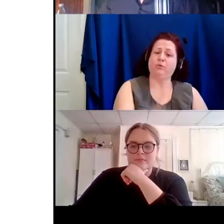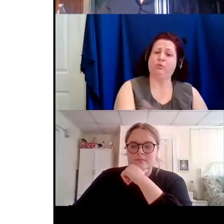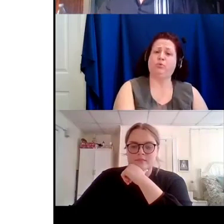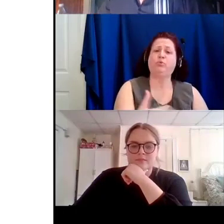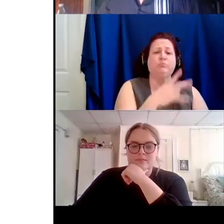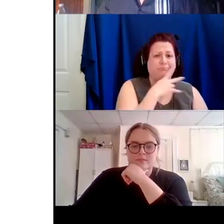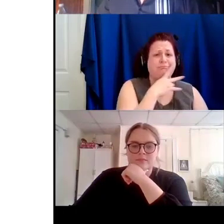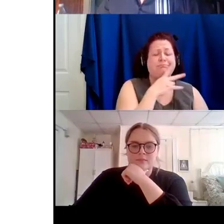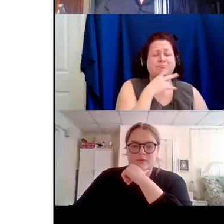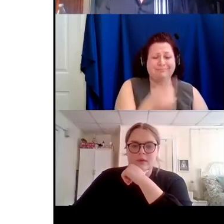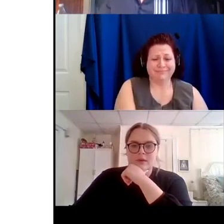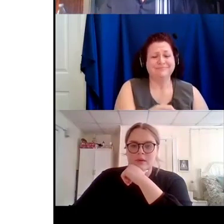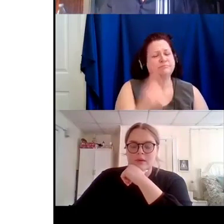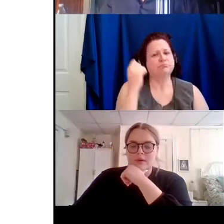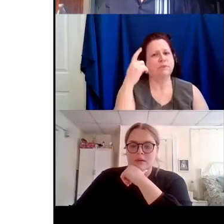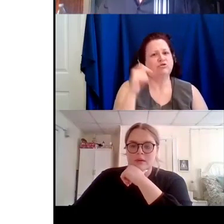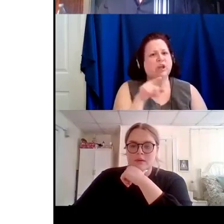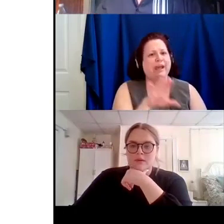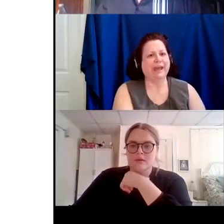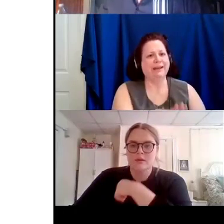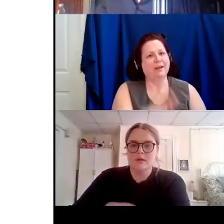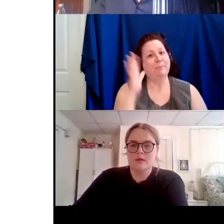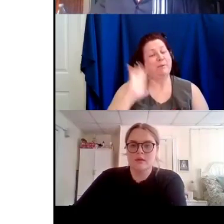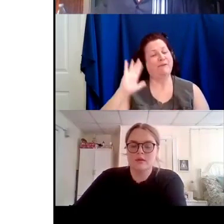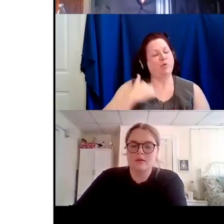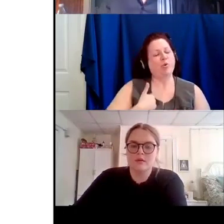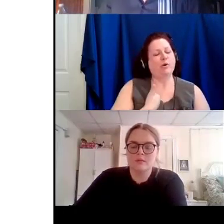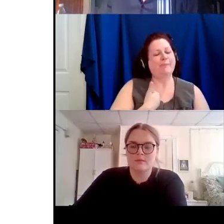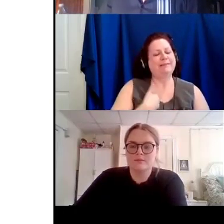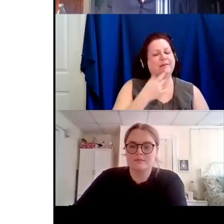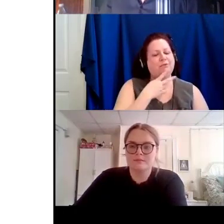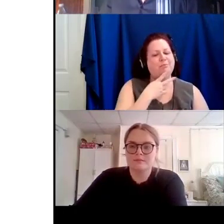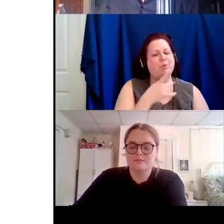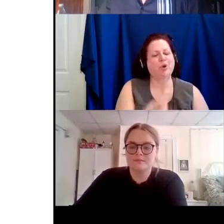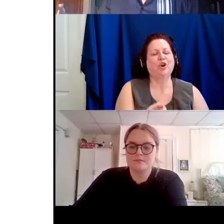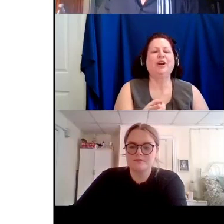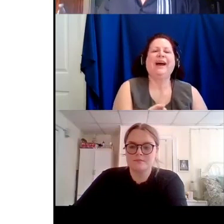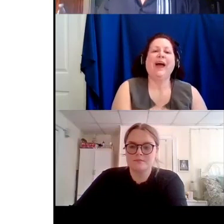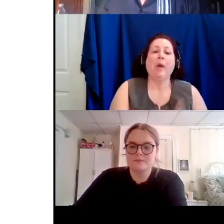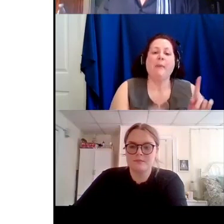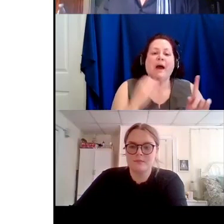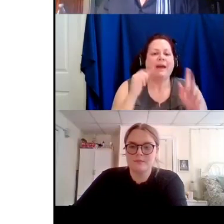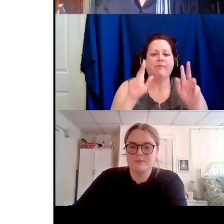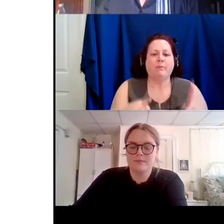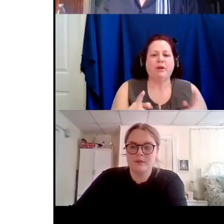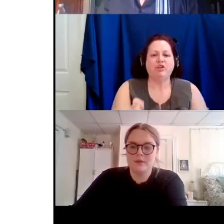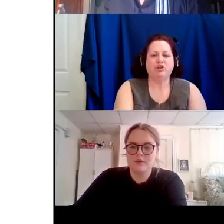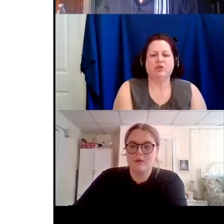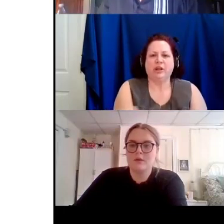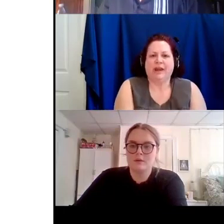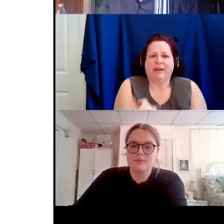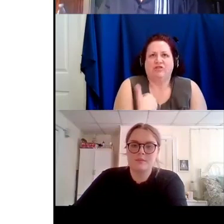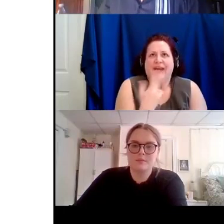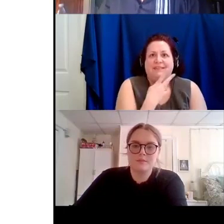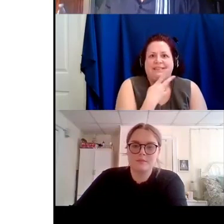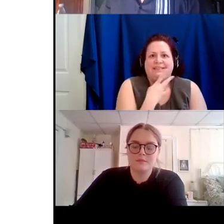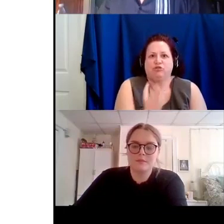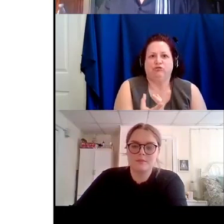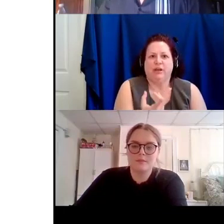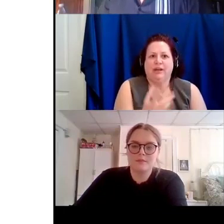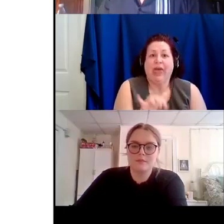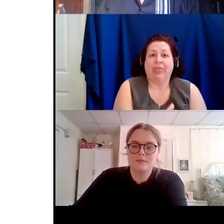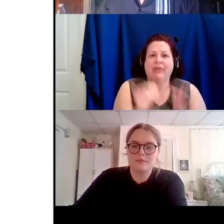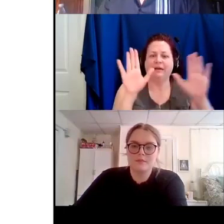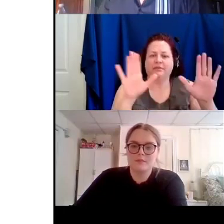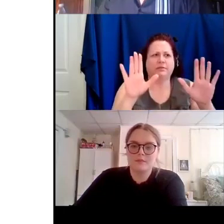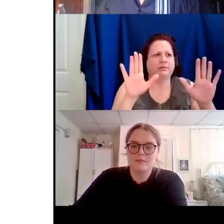and I understand where he's coming from because I used to be a smoker, that if a person could just have a cigarette, that would be a great